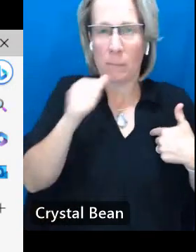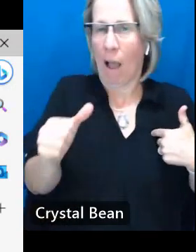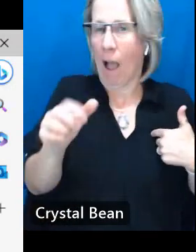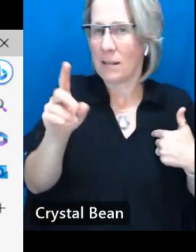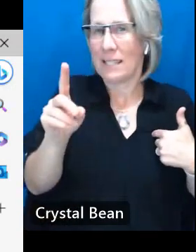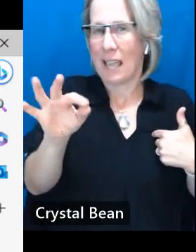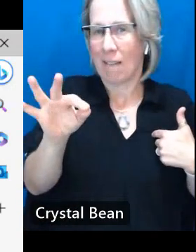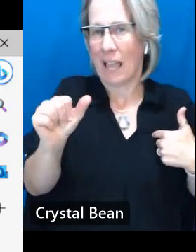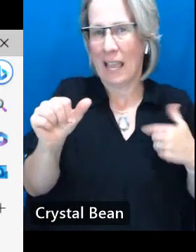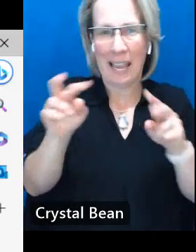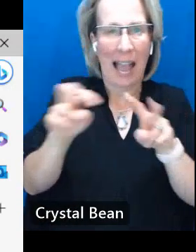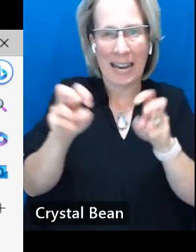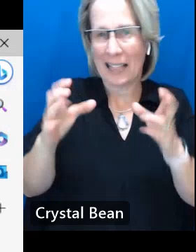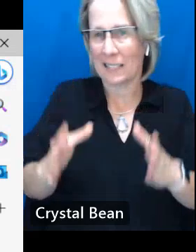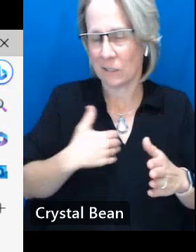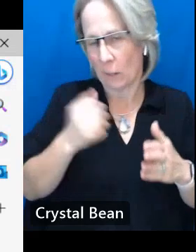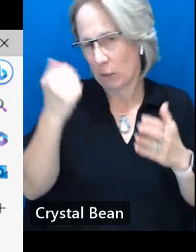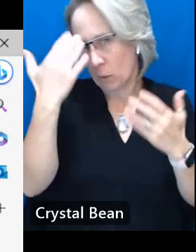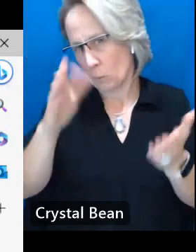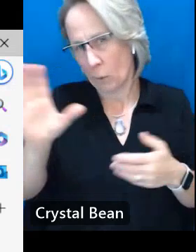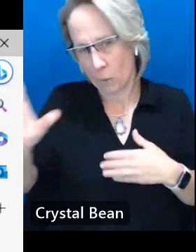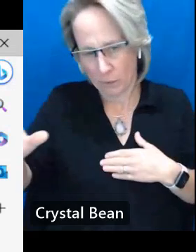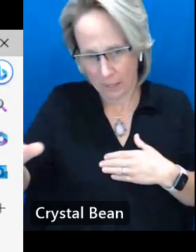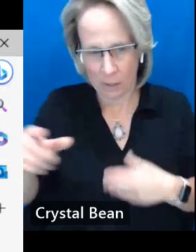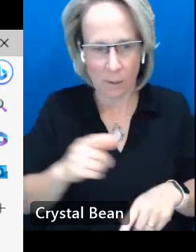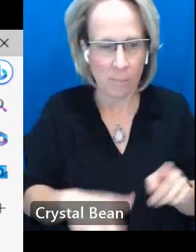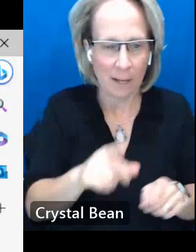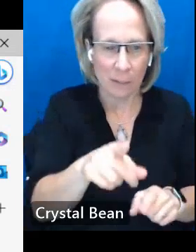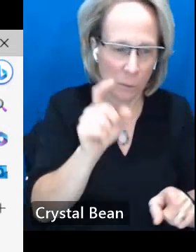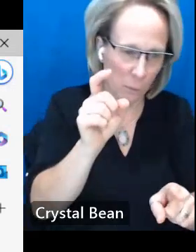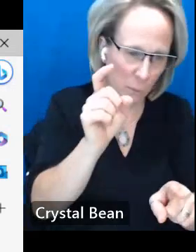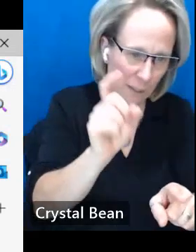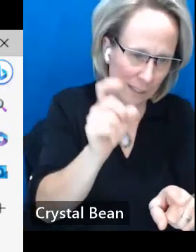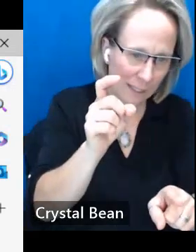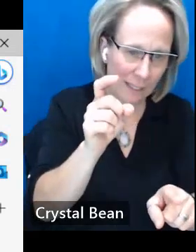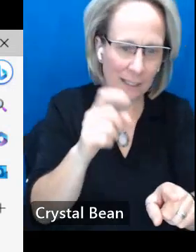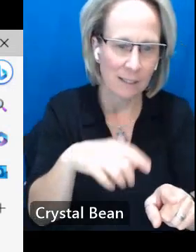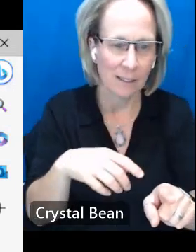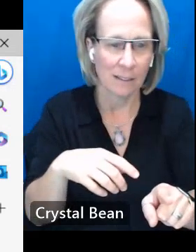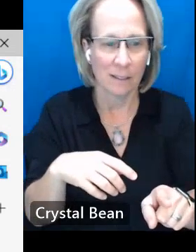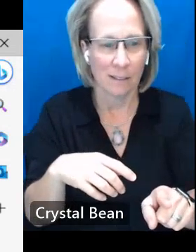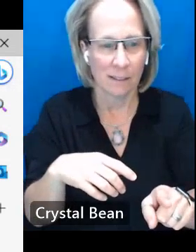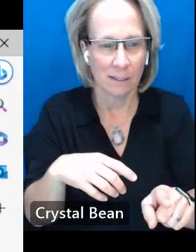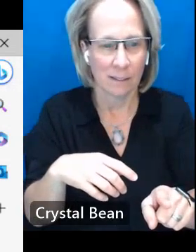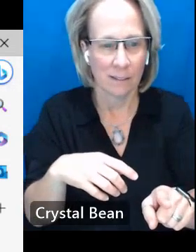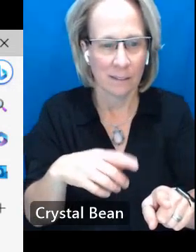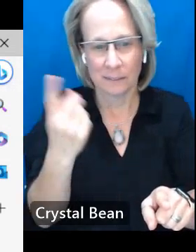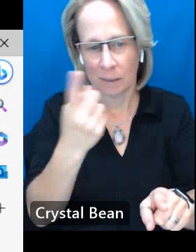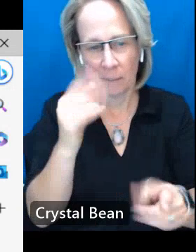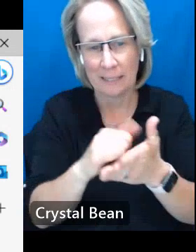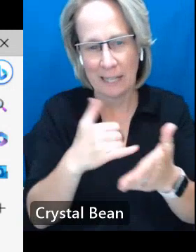you just click on whatever. DFA, of course, has a ton of different funds, but